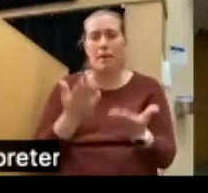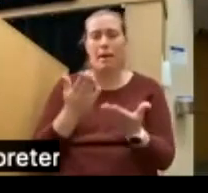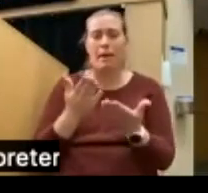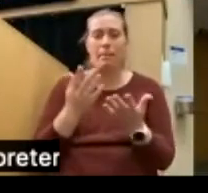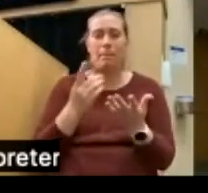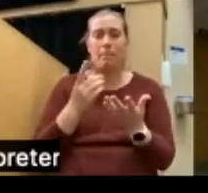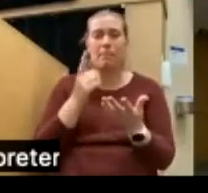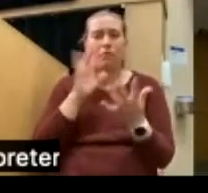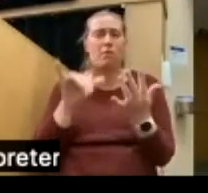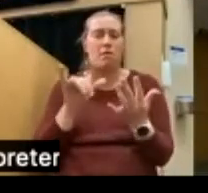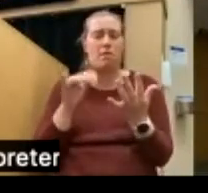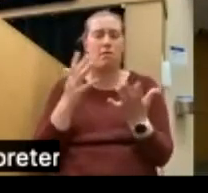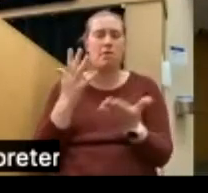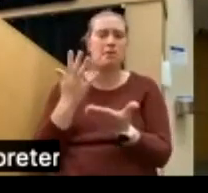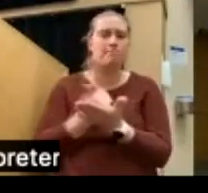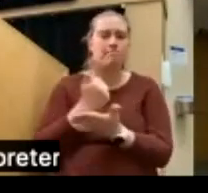and think about,